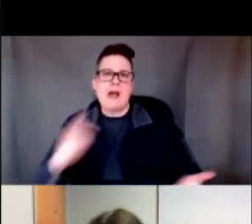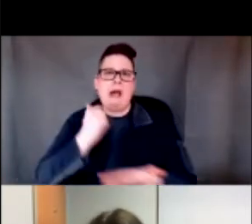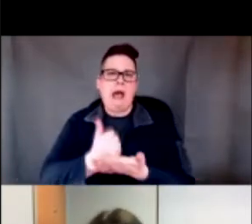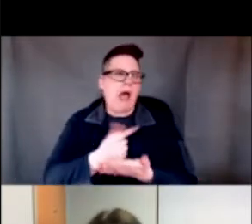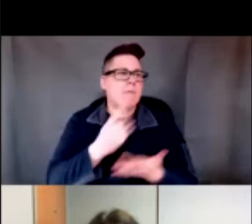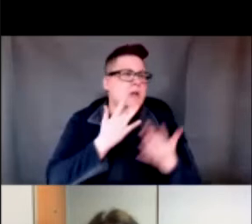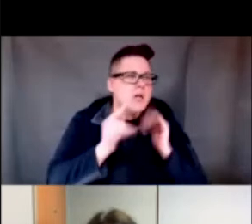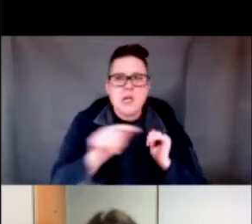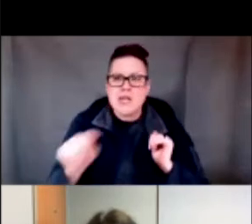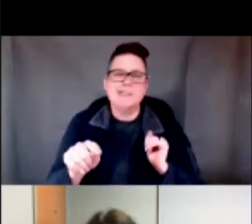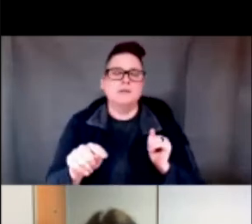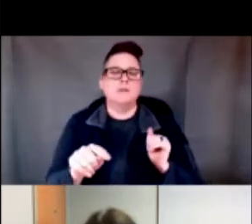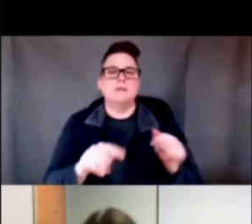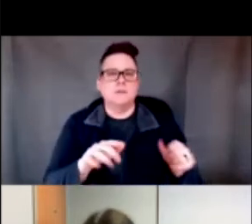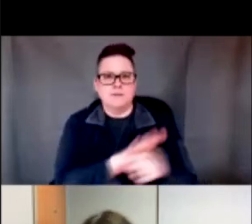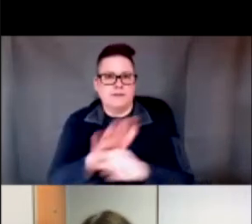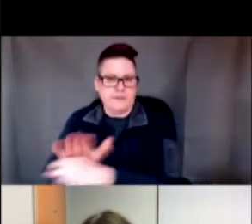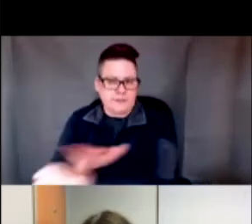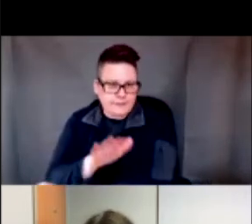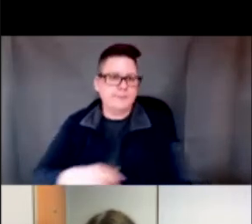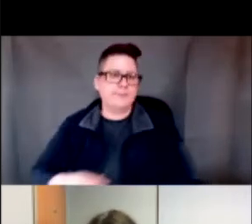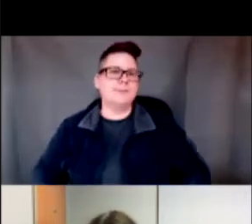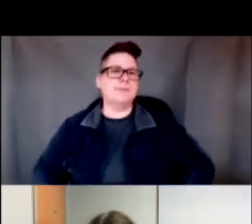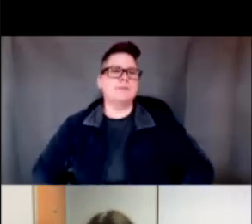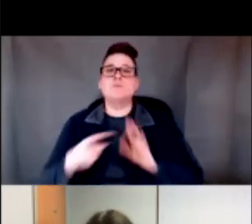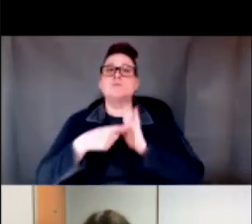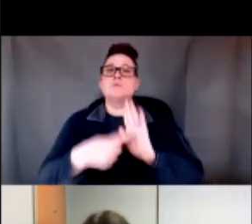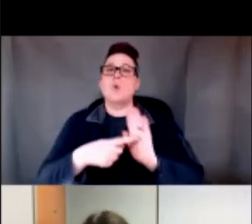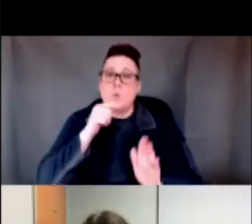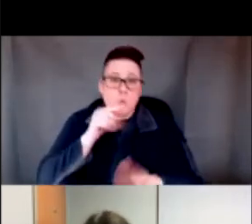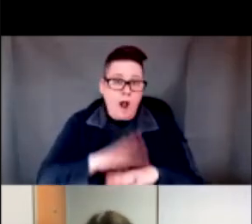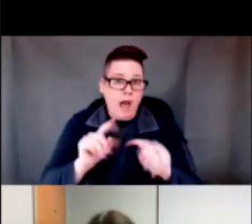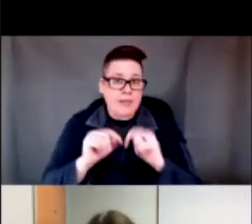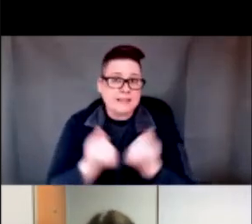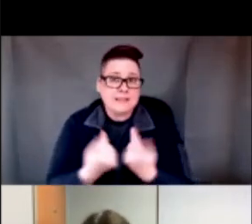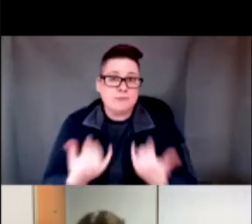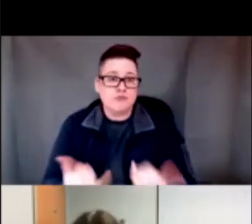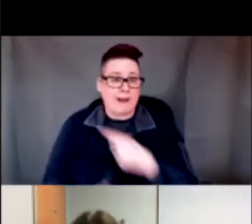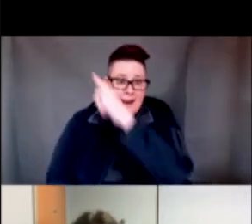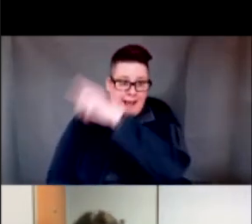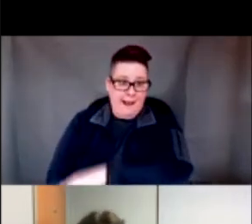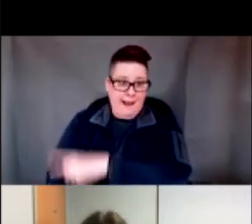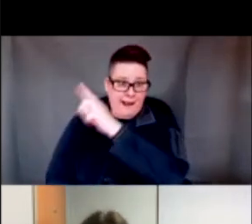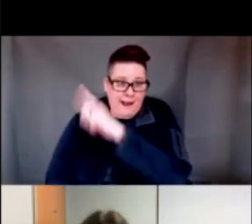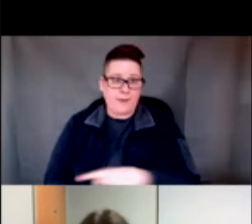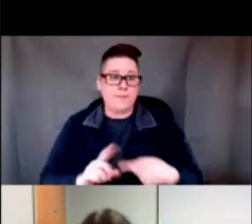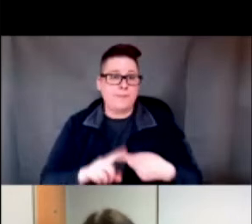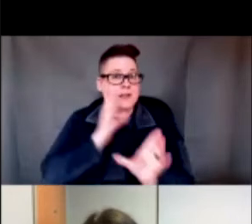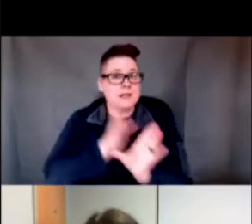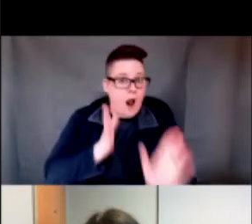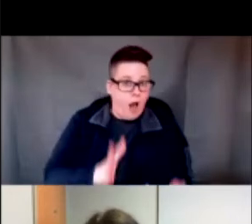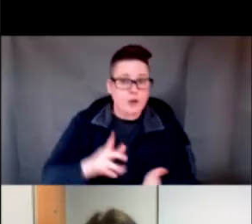gaps that we had. And so just to show you who our team is now, who we have a